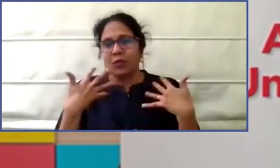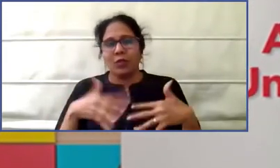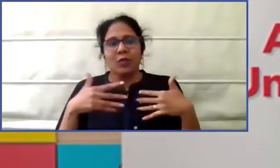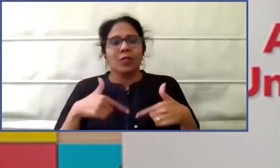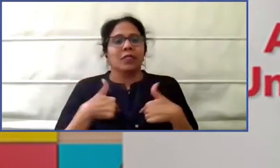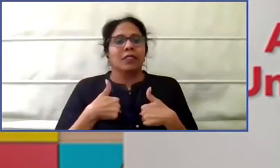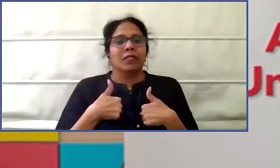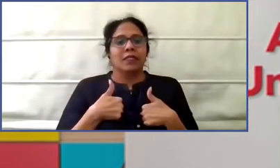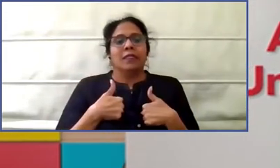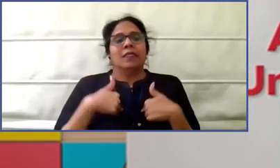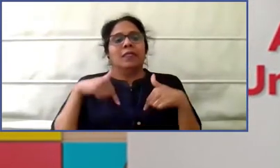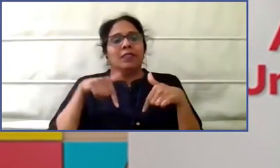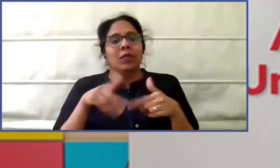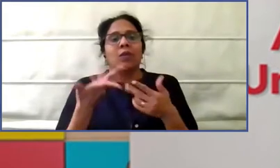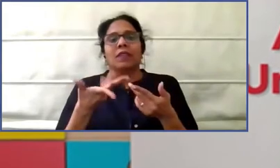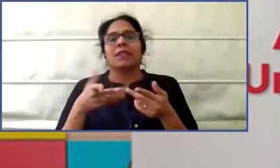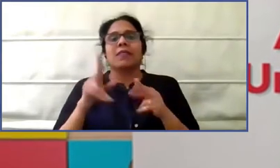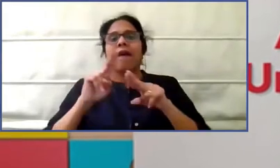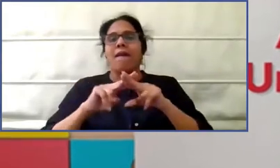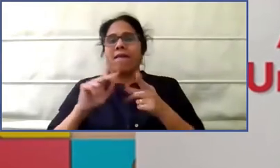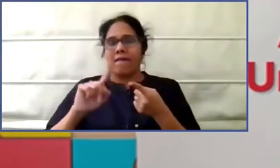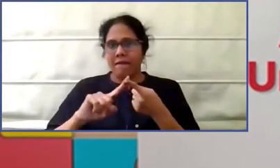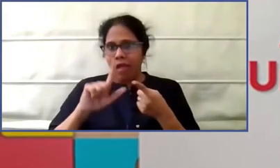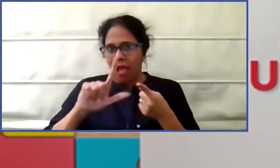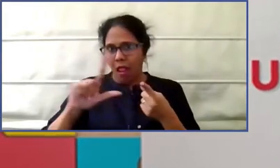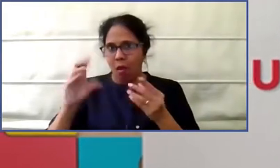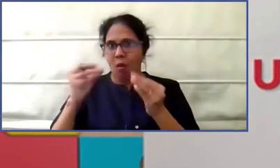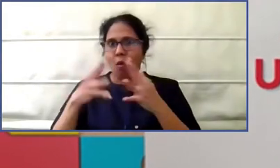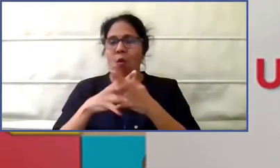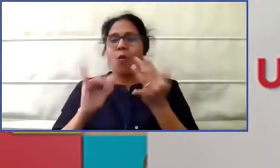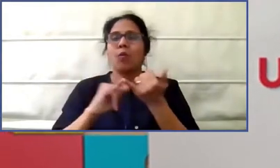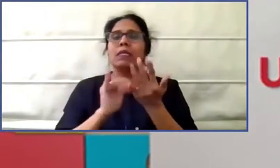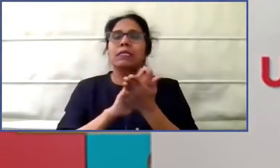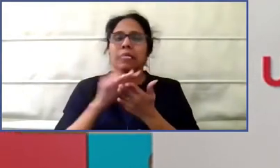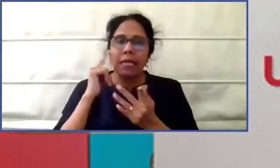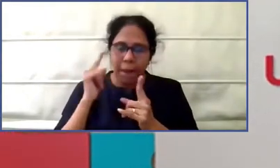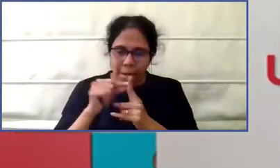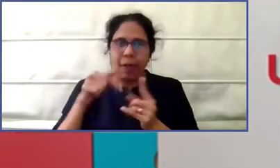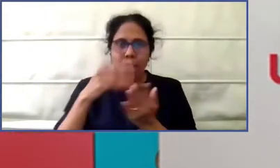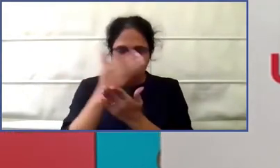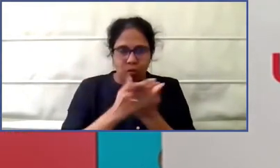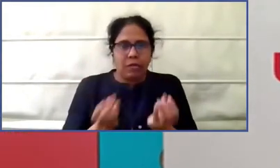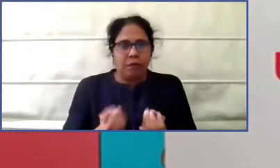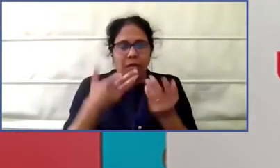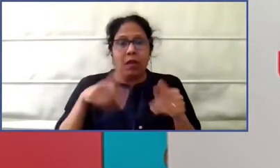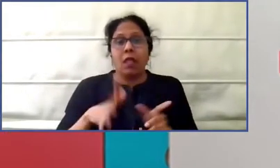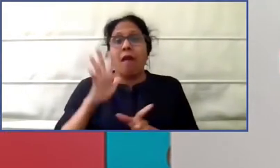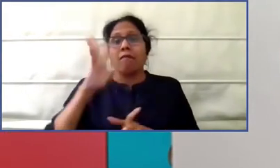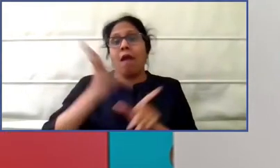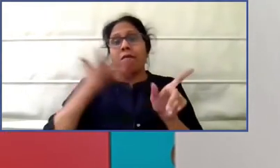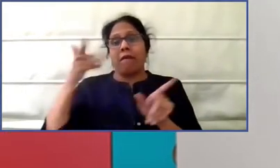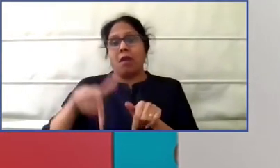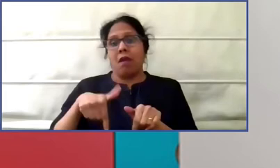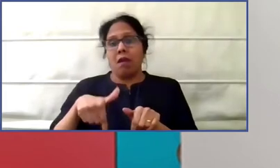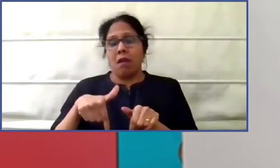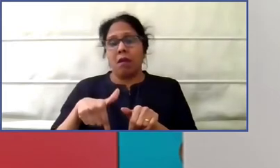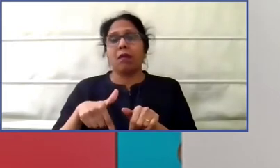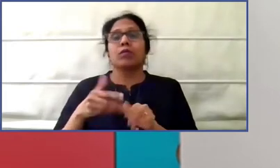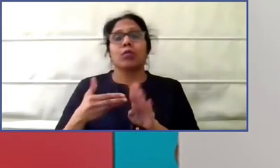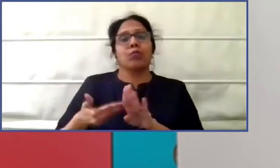this fellowship was started. So this is the fifth year, 2016 we started, and